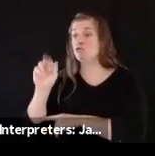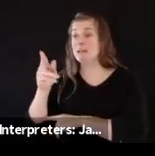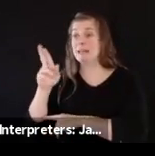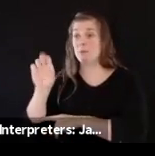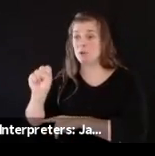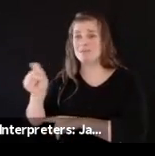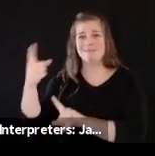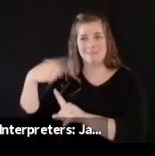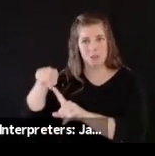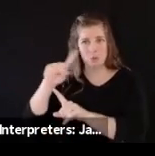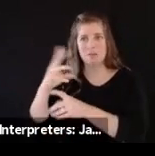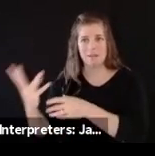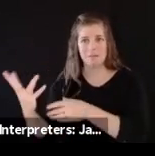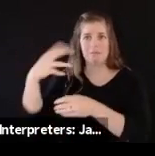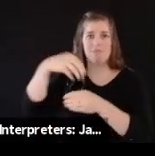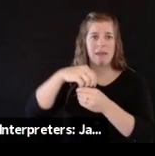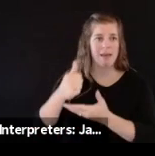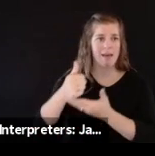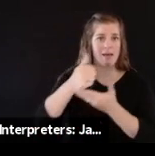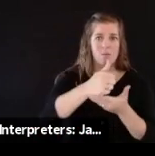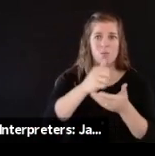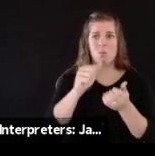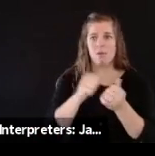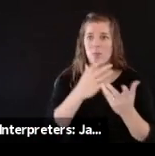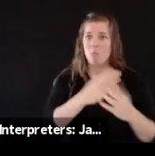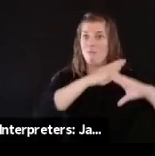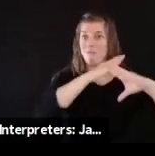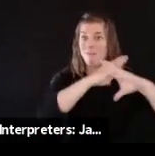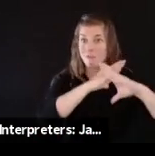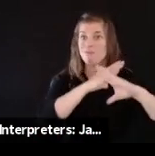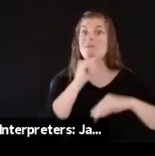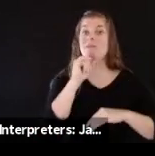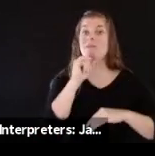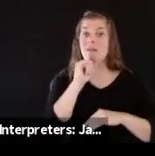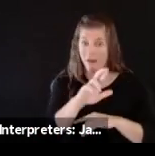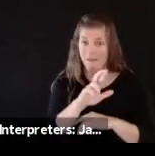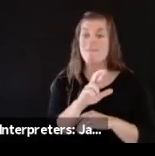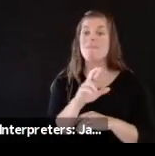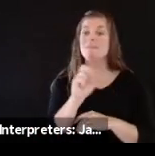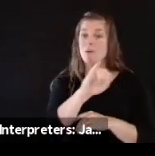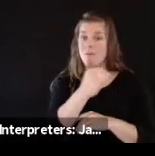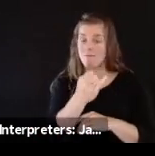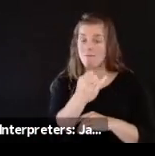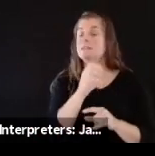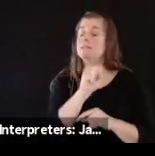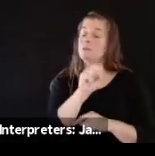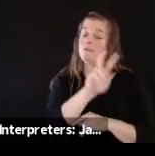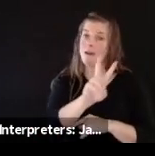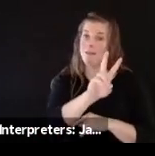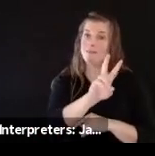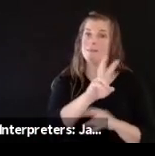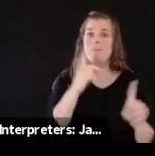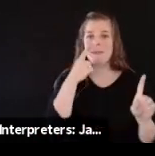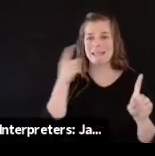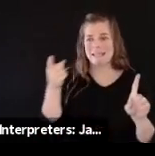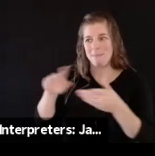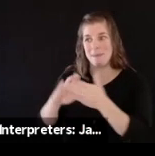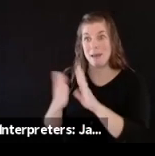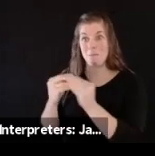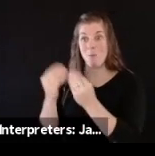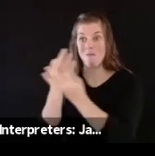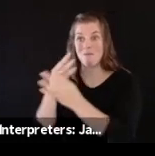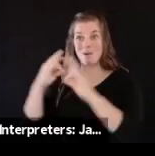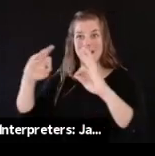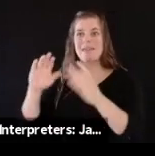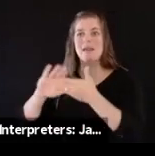of sexual and relationship violence. Because every group that gets a bit more free regains resilience against